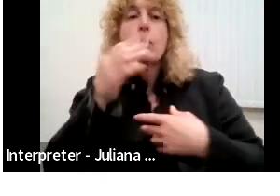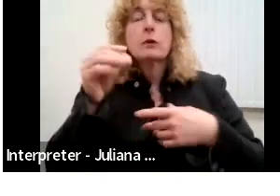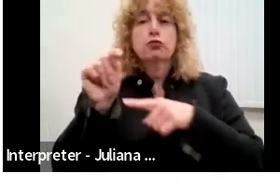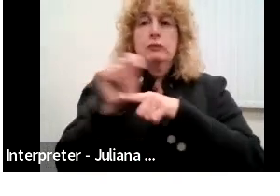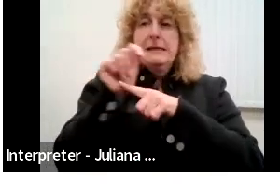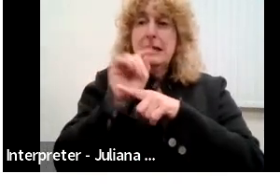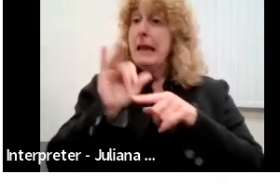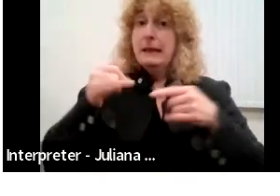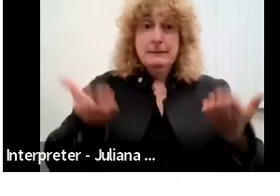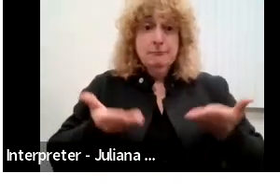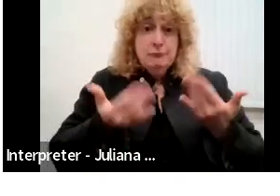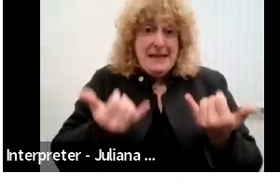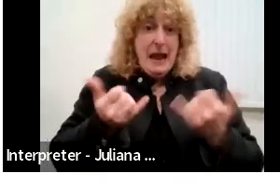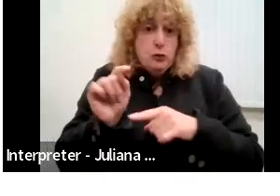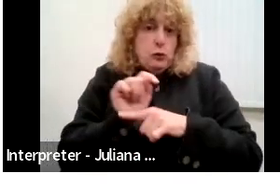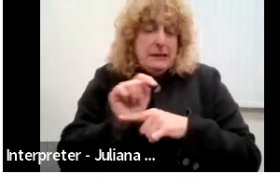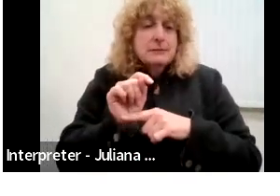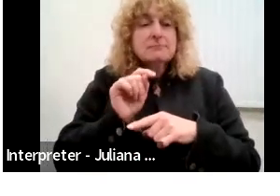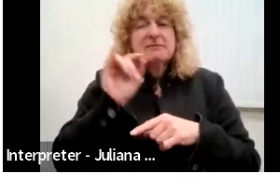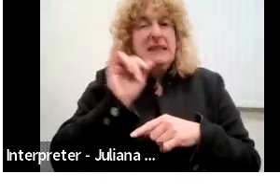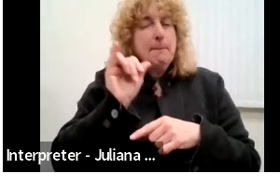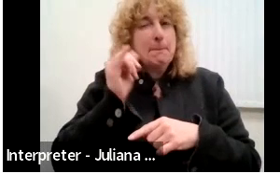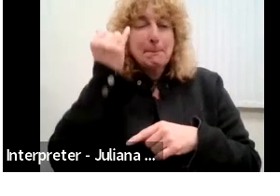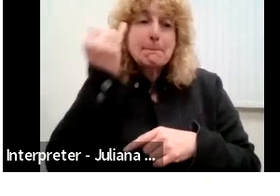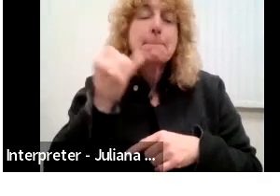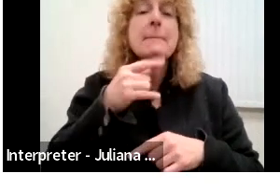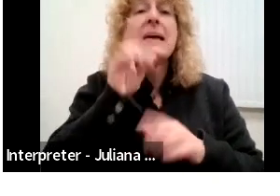today. And the image on the slide today for this